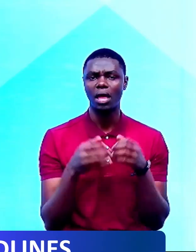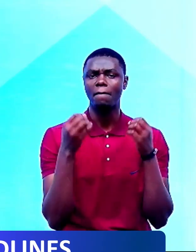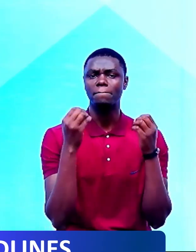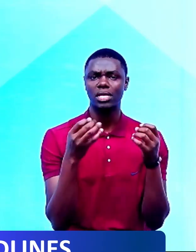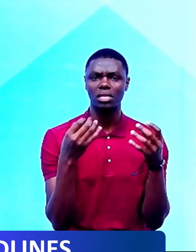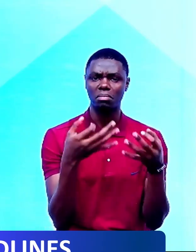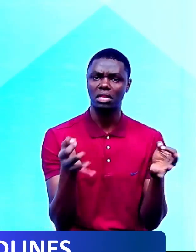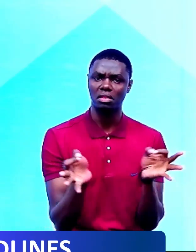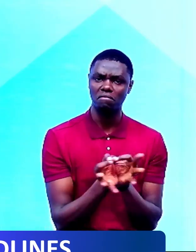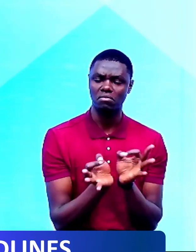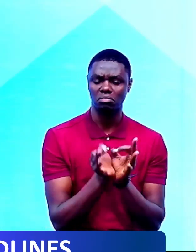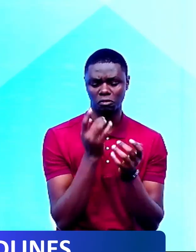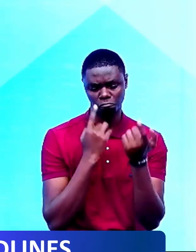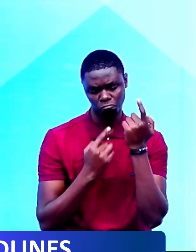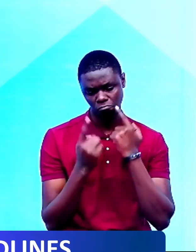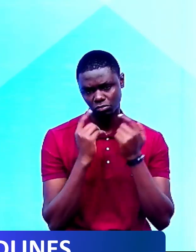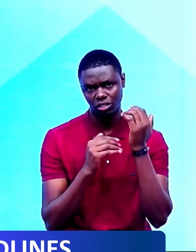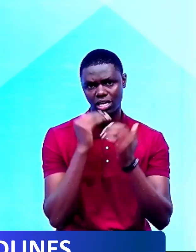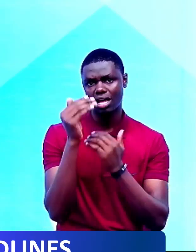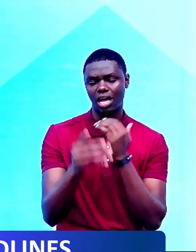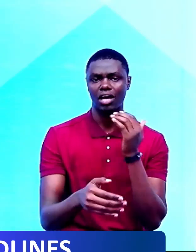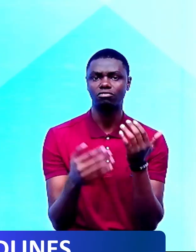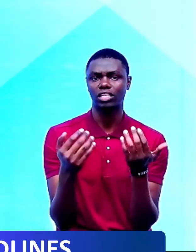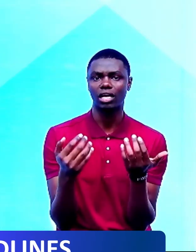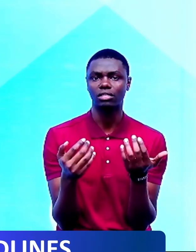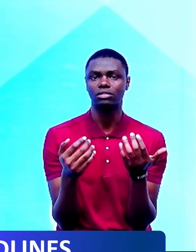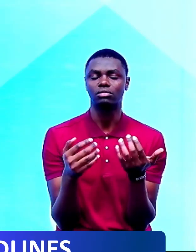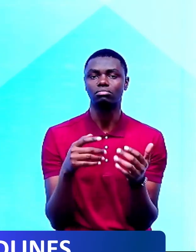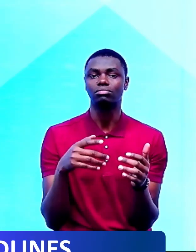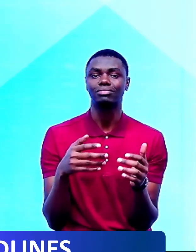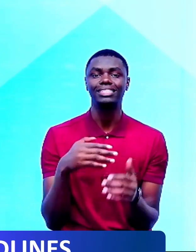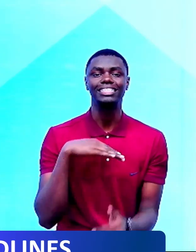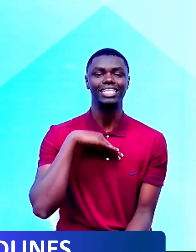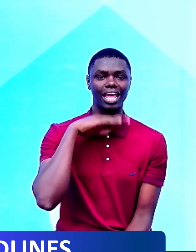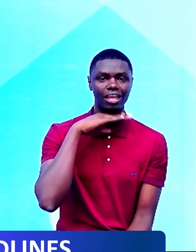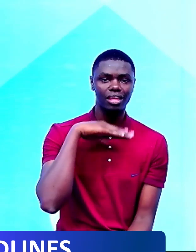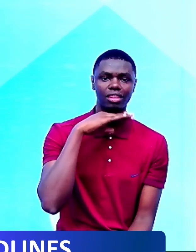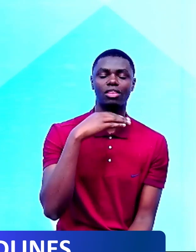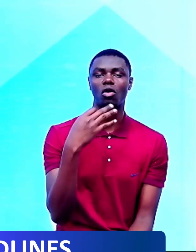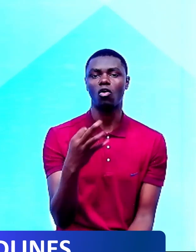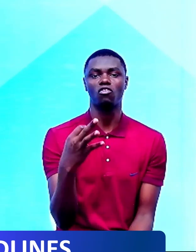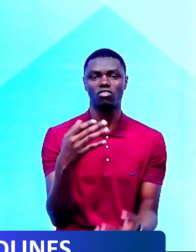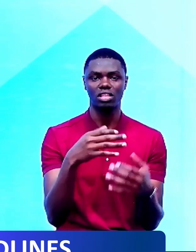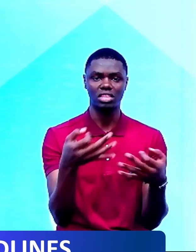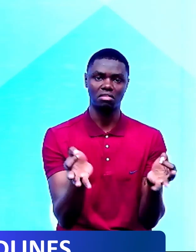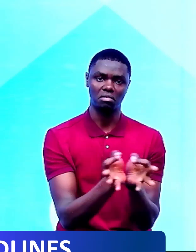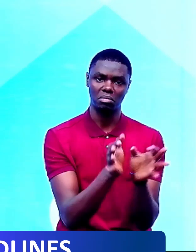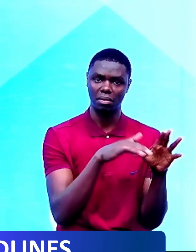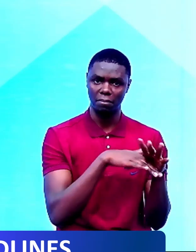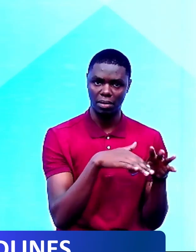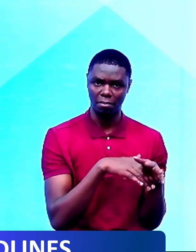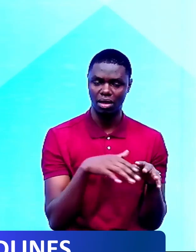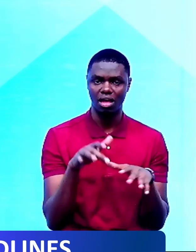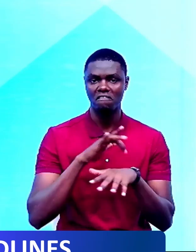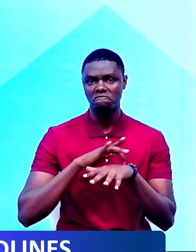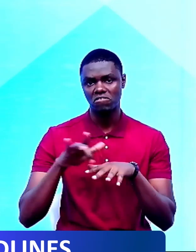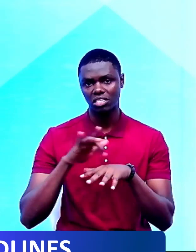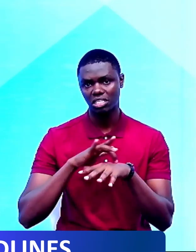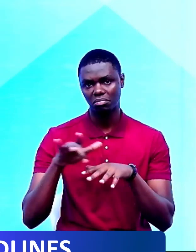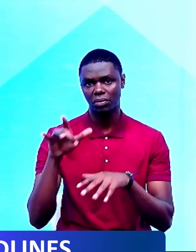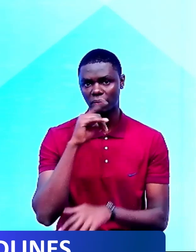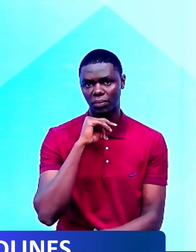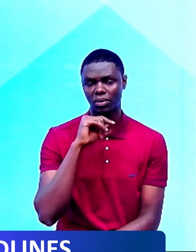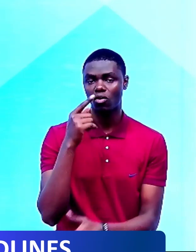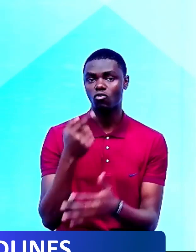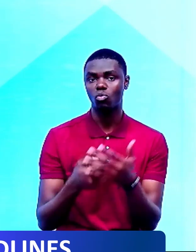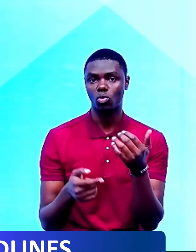families still in mourning following the sudden and brutal deaths of their loved ones, where victims of